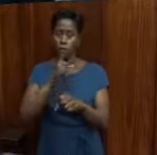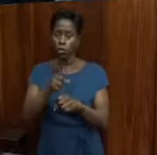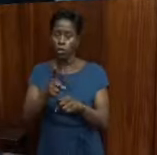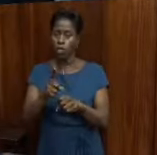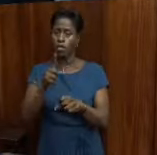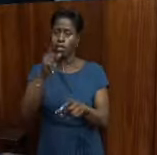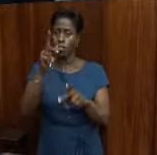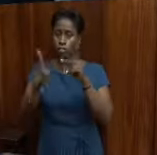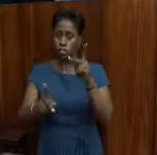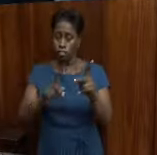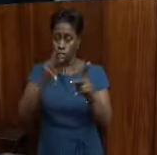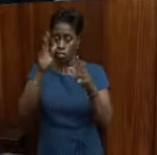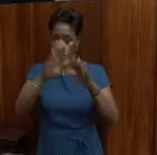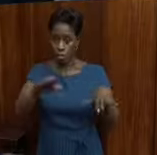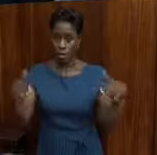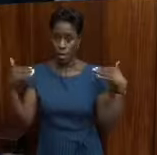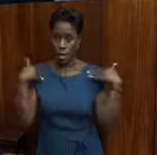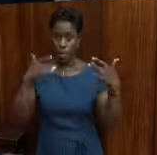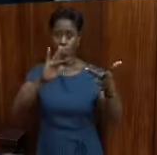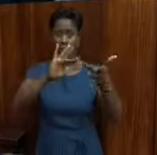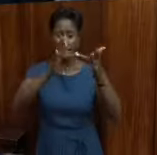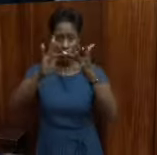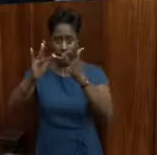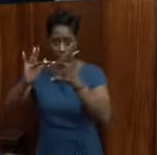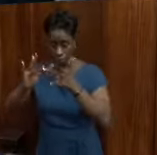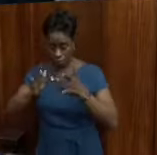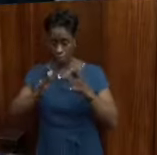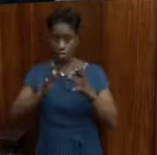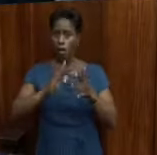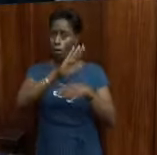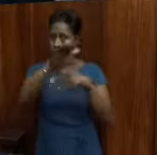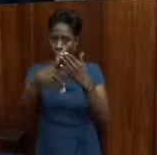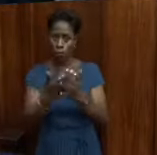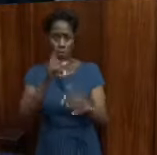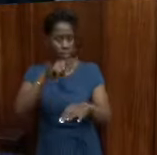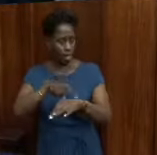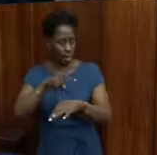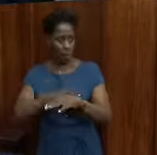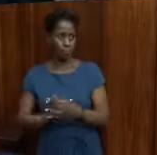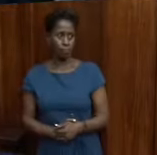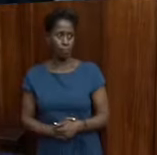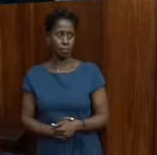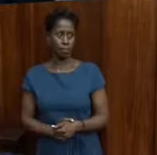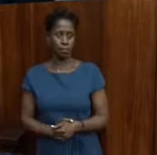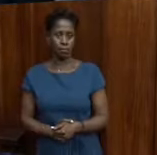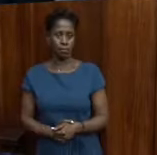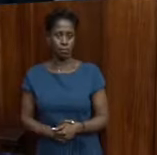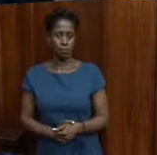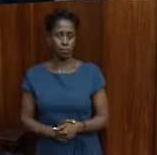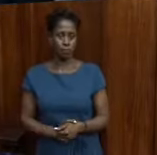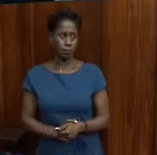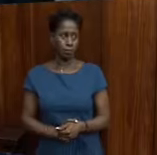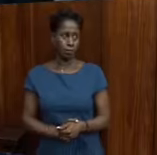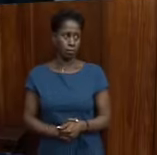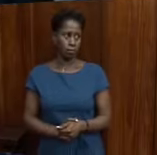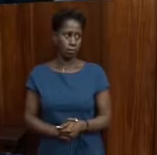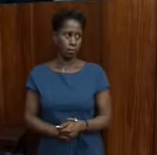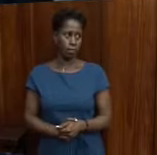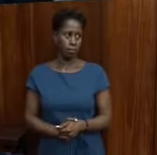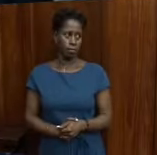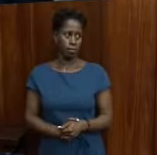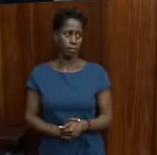connectivity for all schools in support of learning. The timing of this initiative is crucial as access to digital